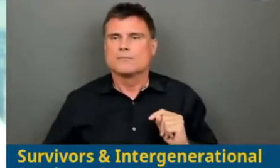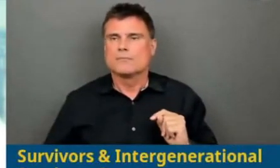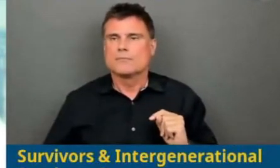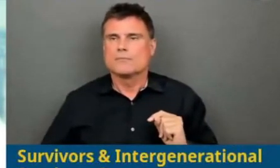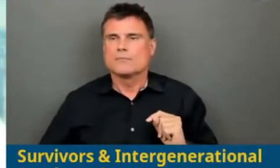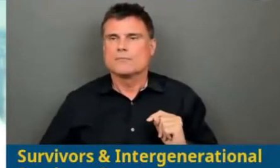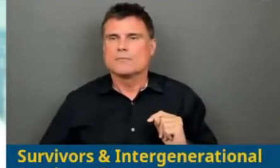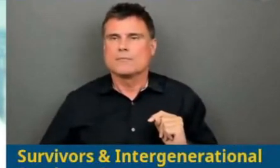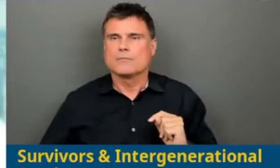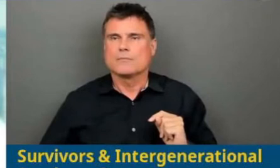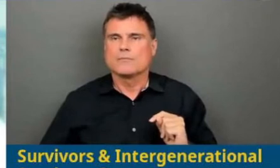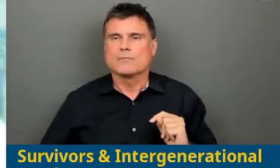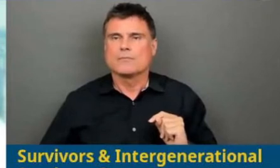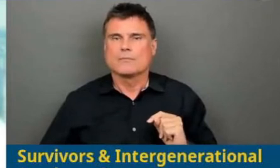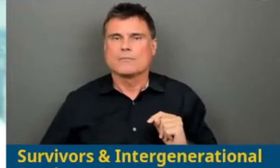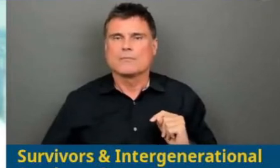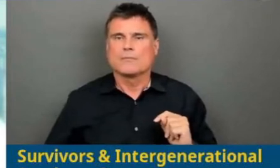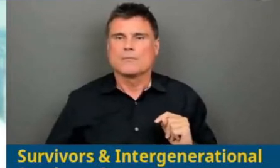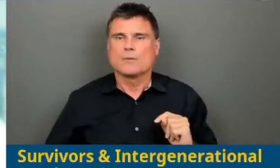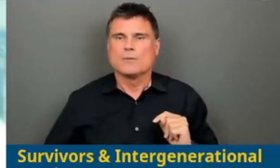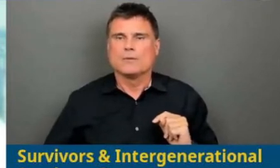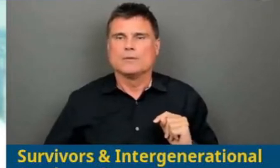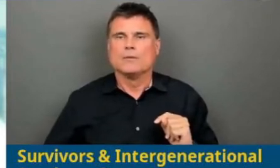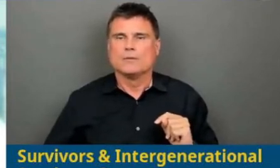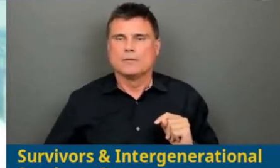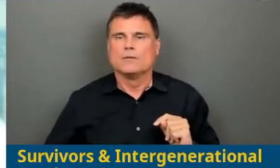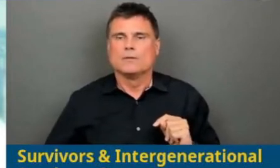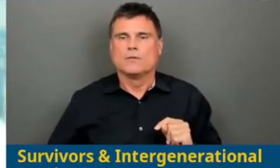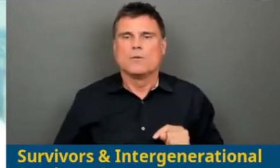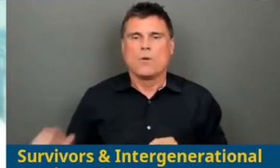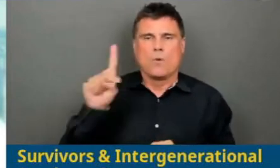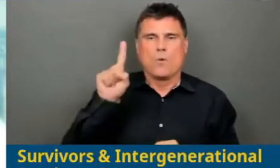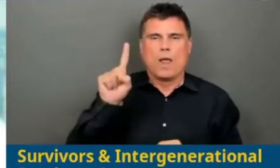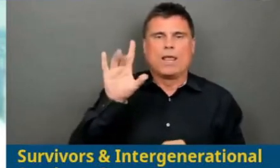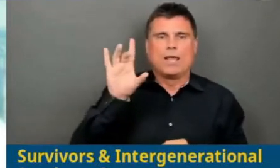1-866-925-4412. I'll repeat that number at the end for anyone who missed it.